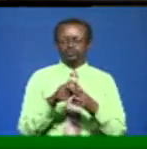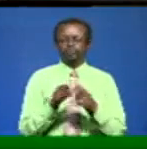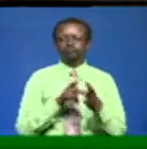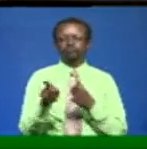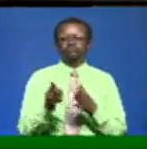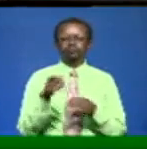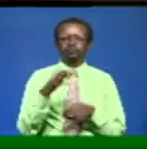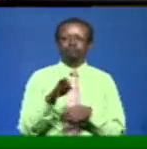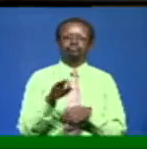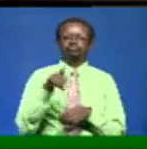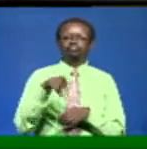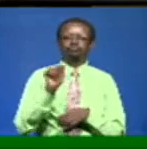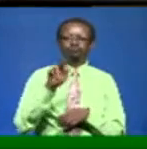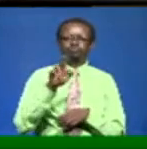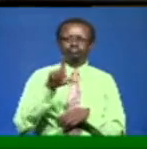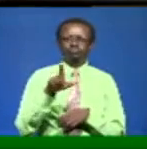ID number